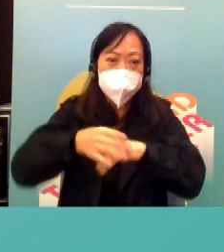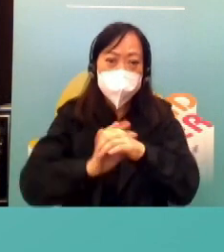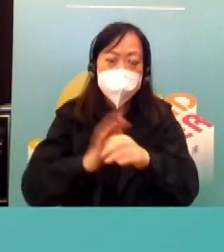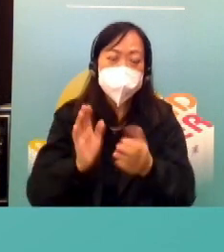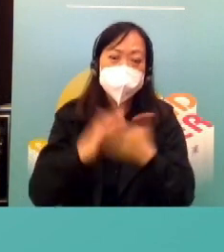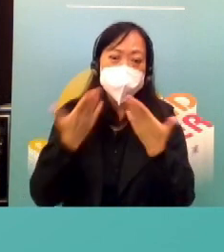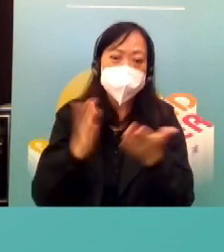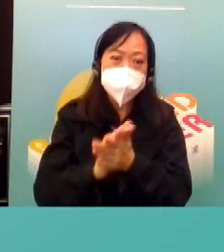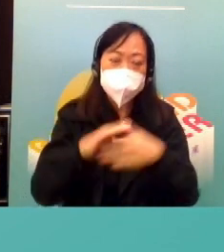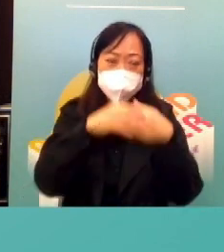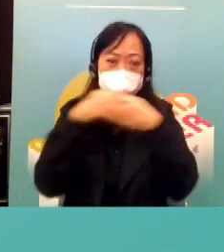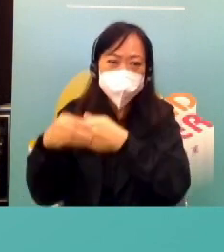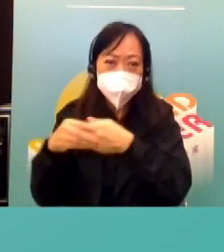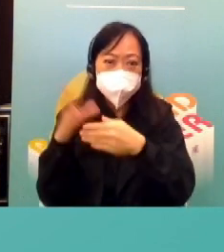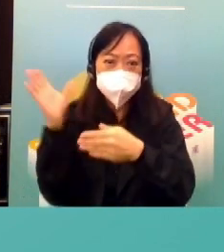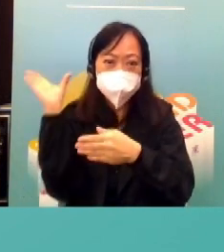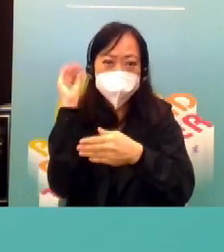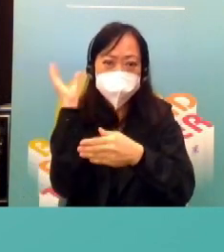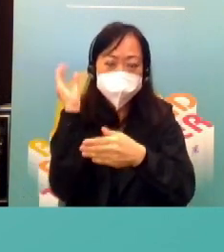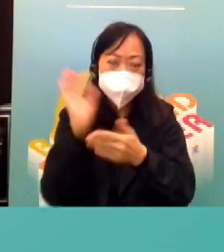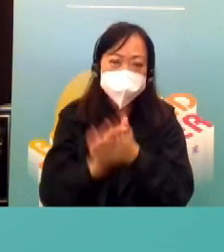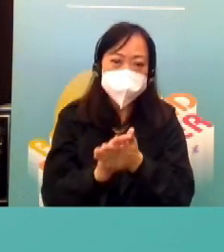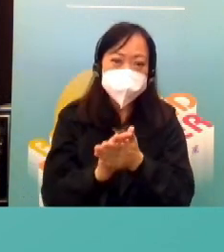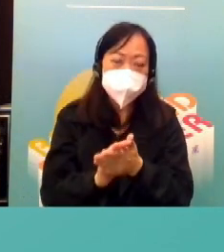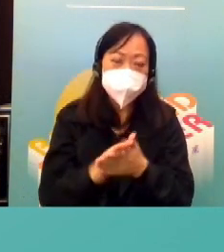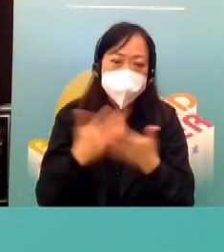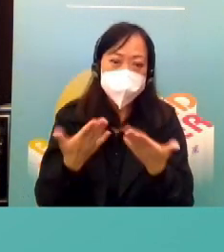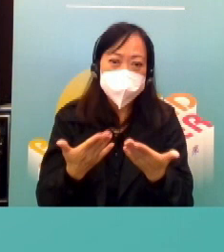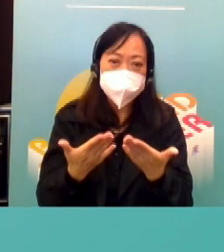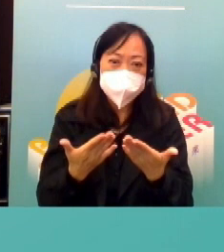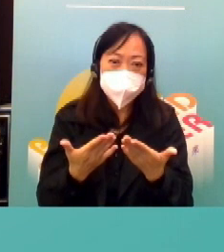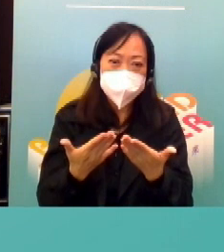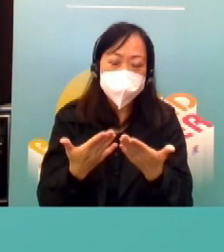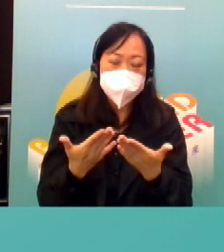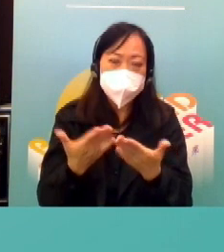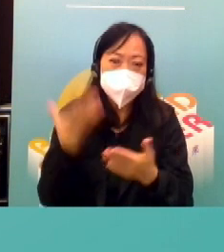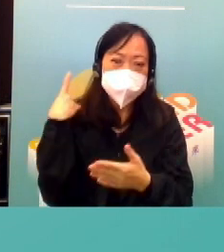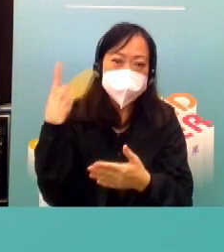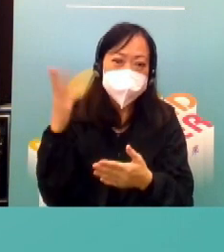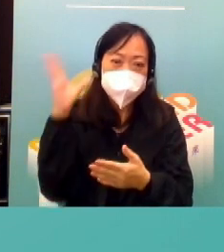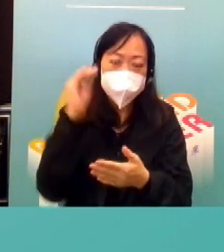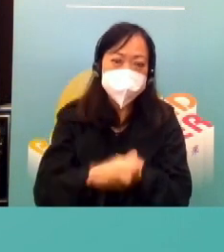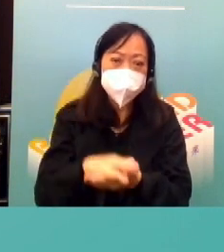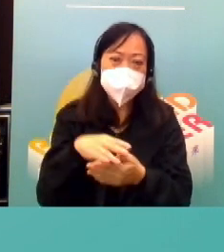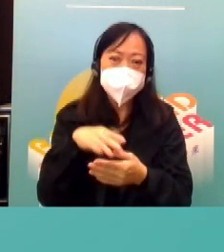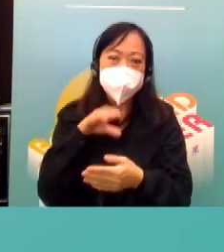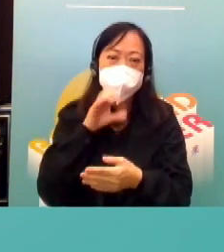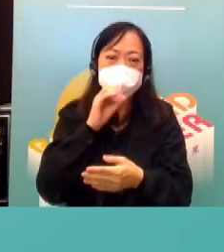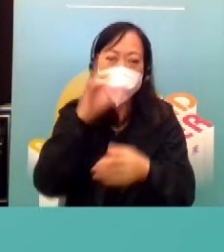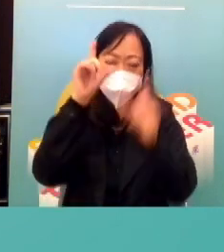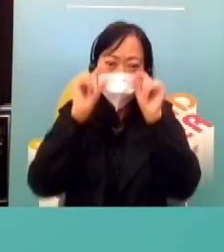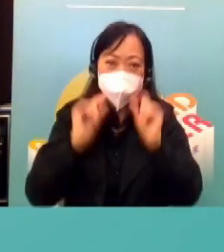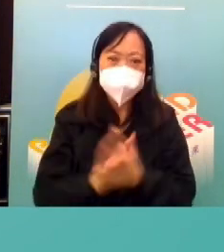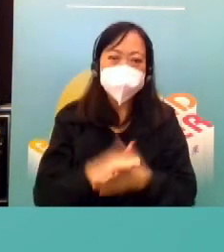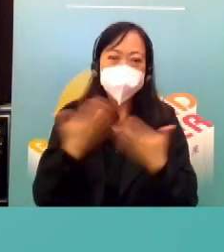last evening. Again, it will be on our websites and Facebook. So follow our websites and Facebook.